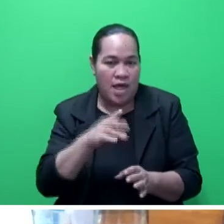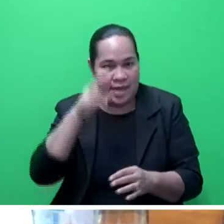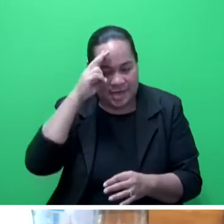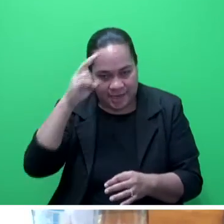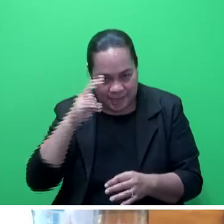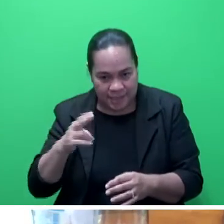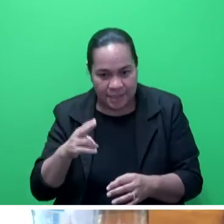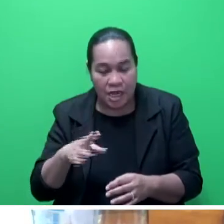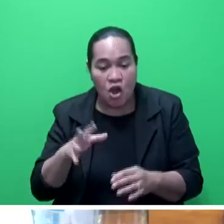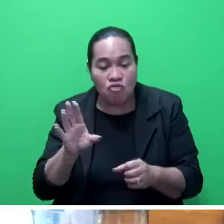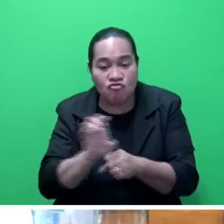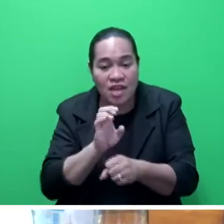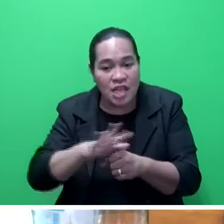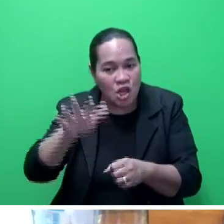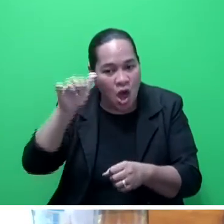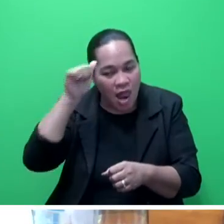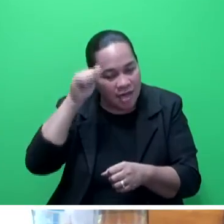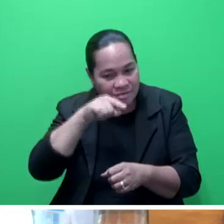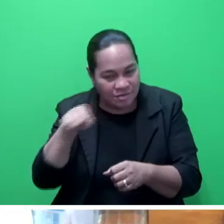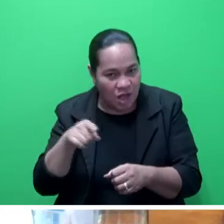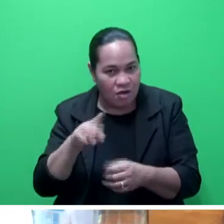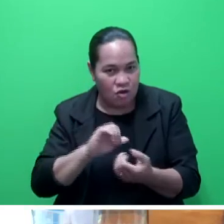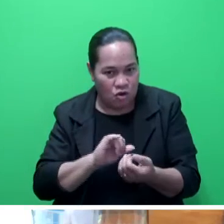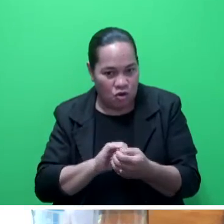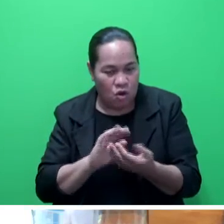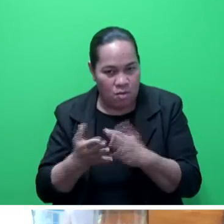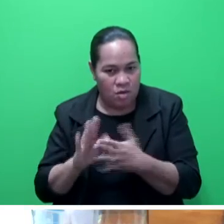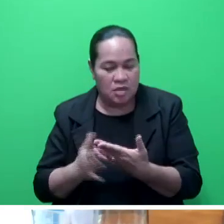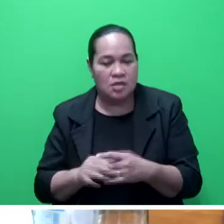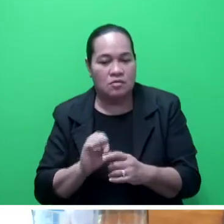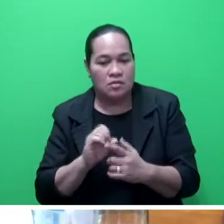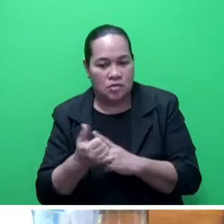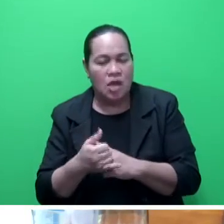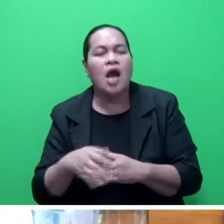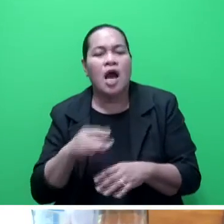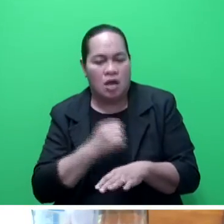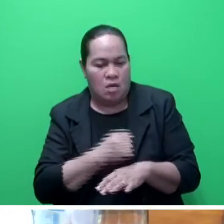creating a knowledge-based society. The government has and will continue to invest in